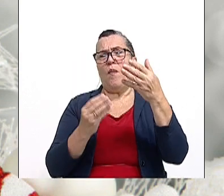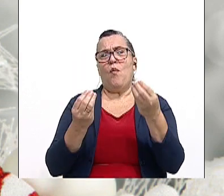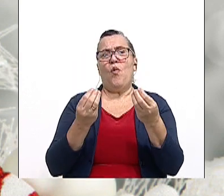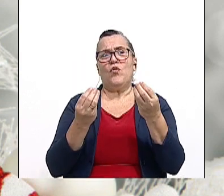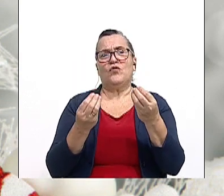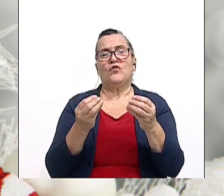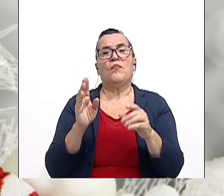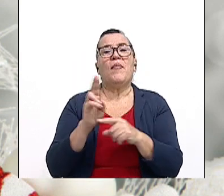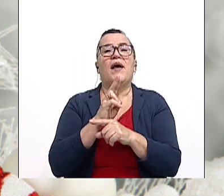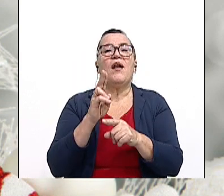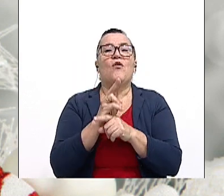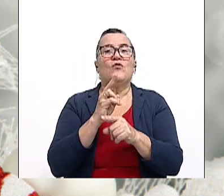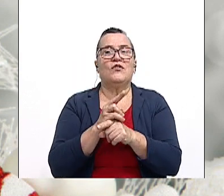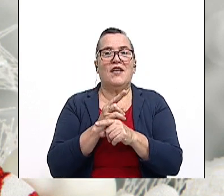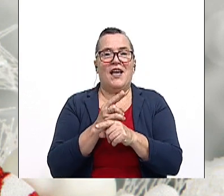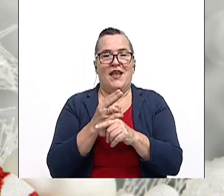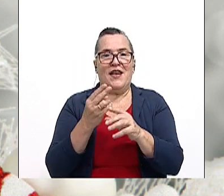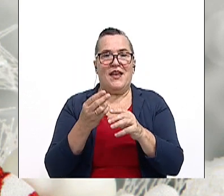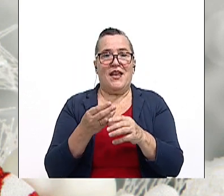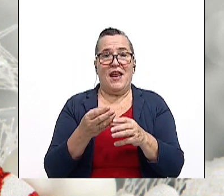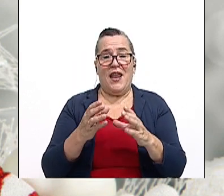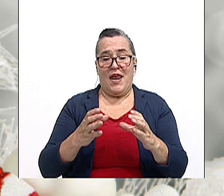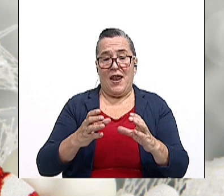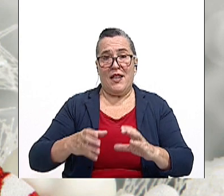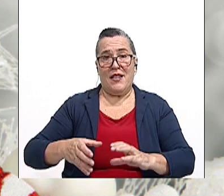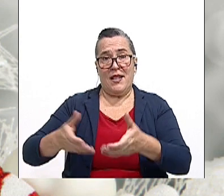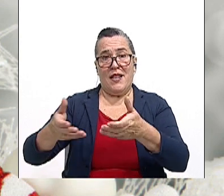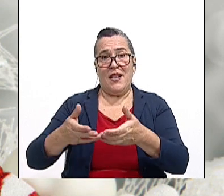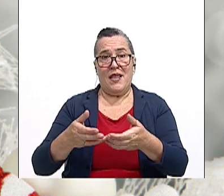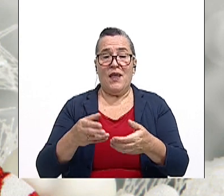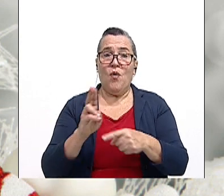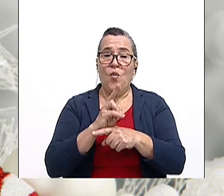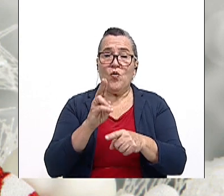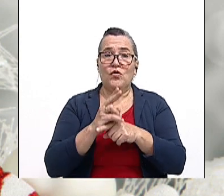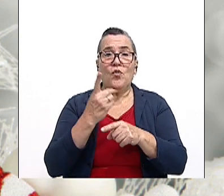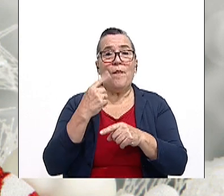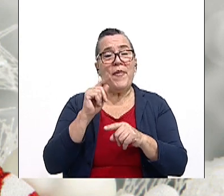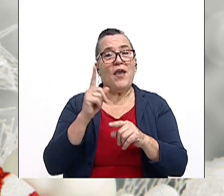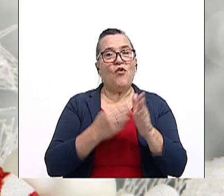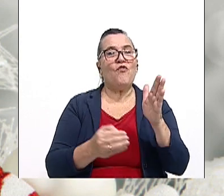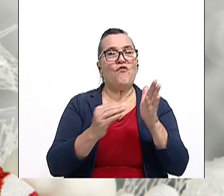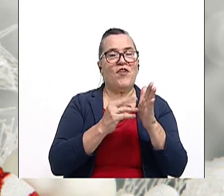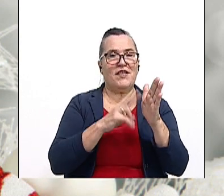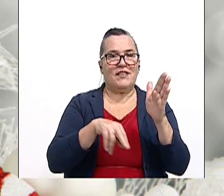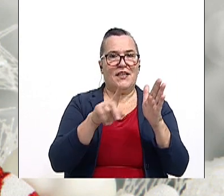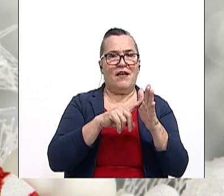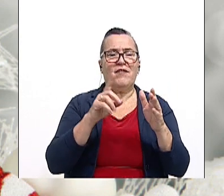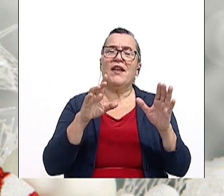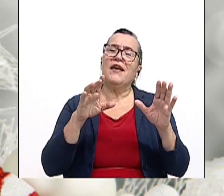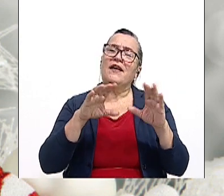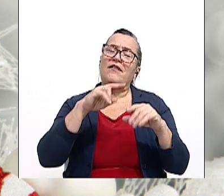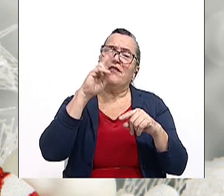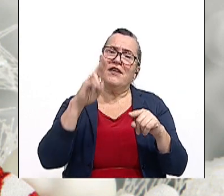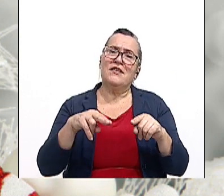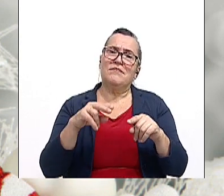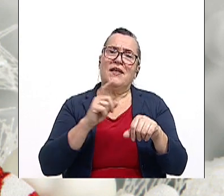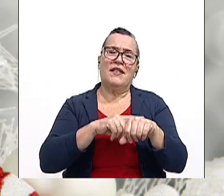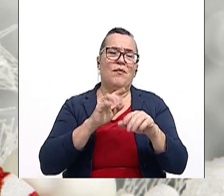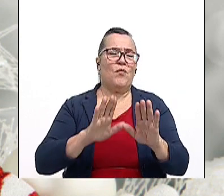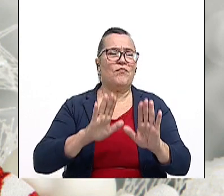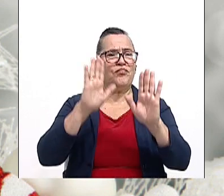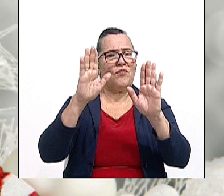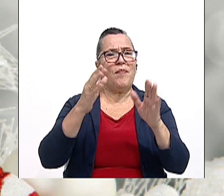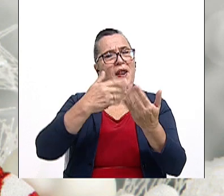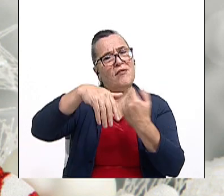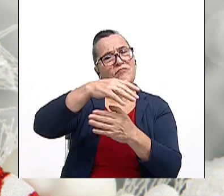disposable dinnerware. Christmas is a wonderful opportunity to spend time with family and friends, and to